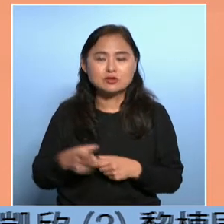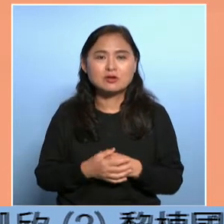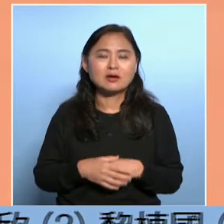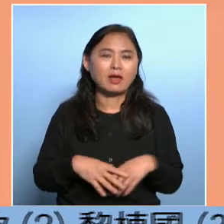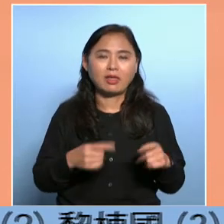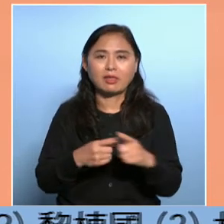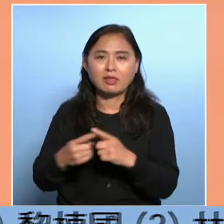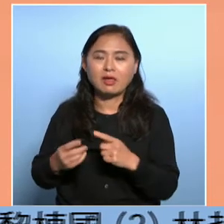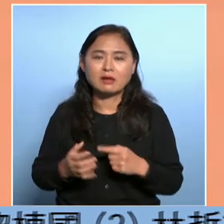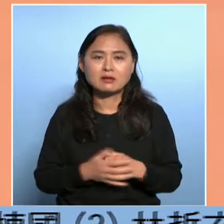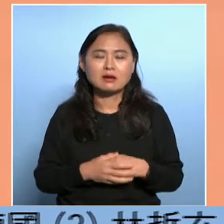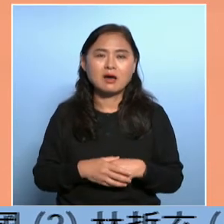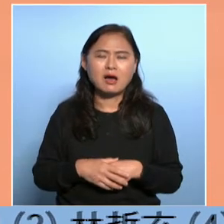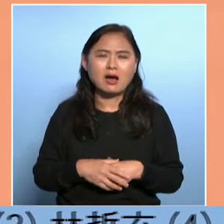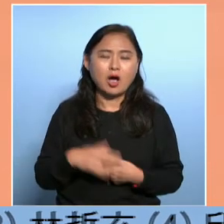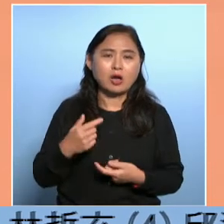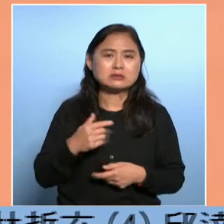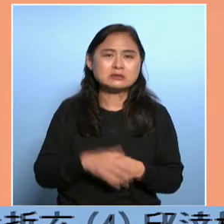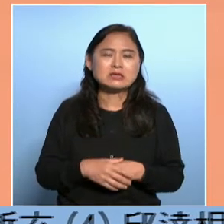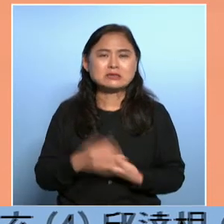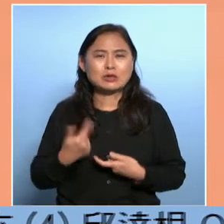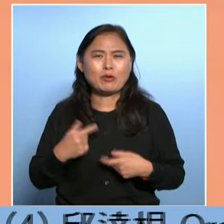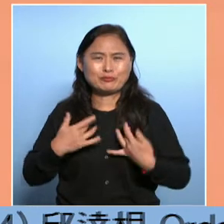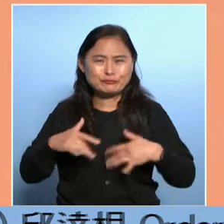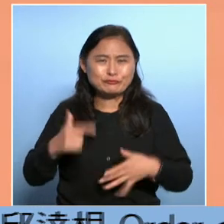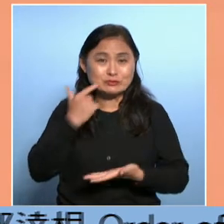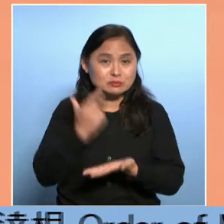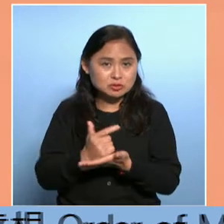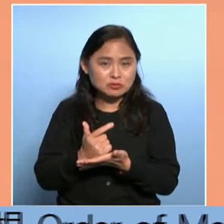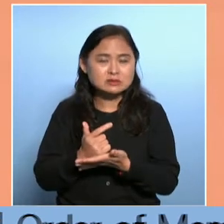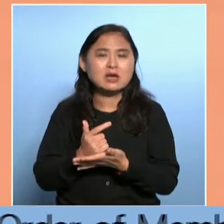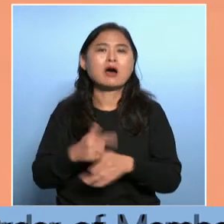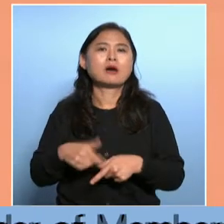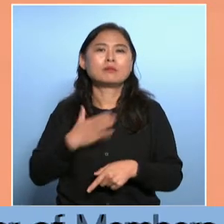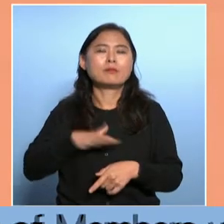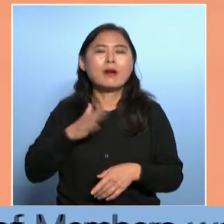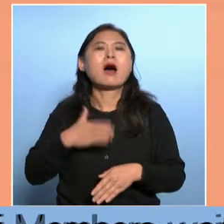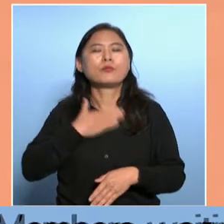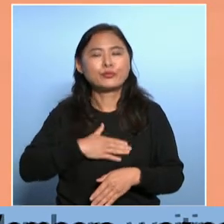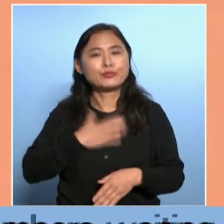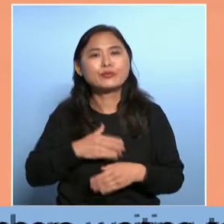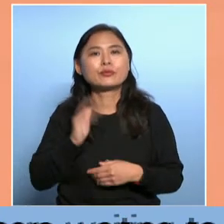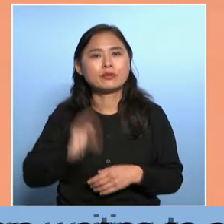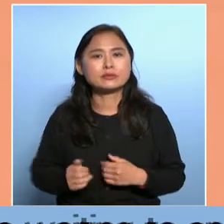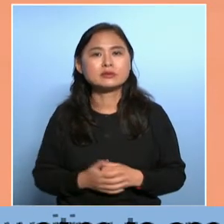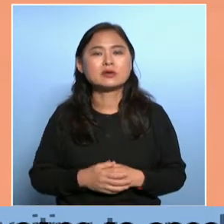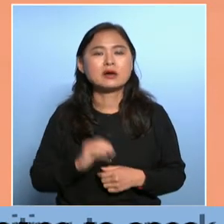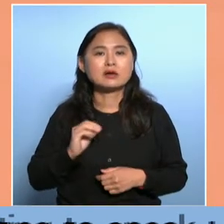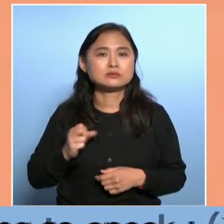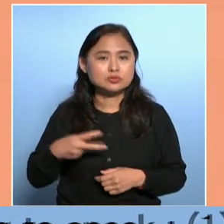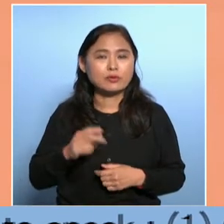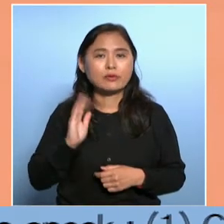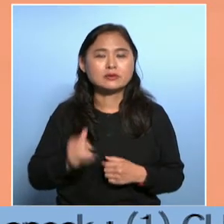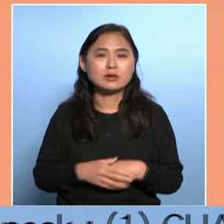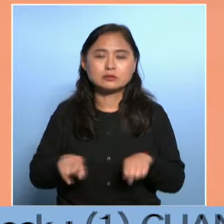of misinformation, so that people can be assured and remain